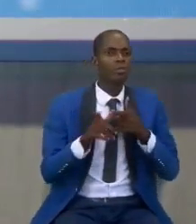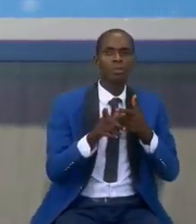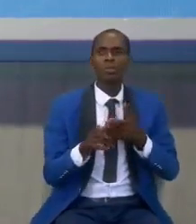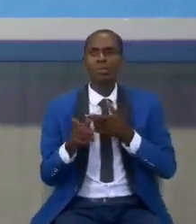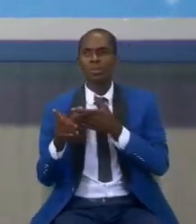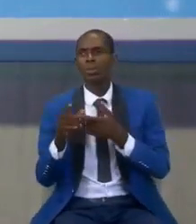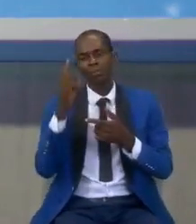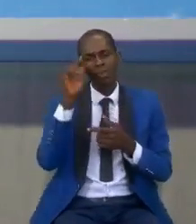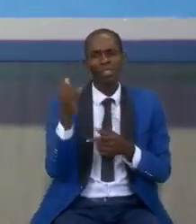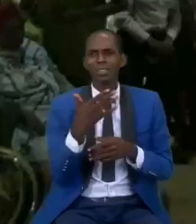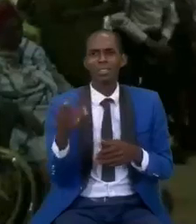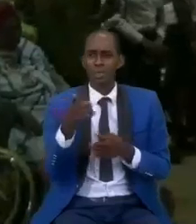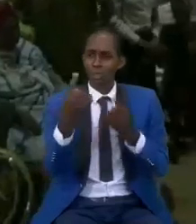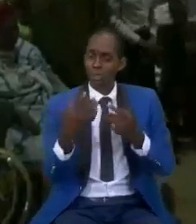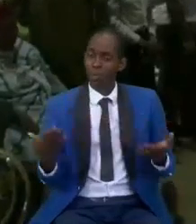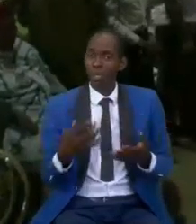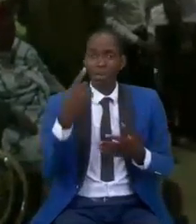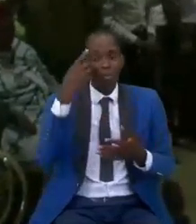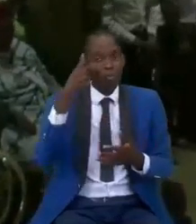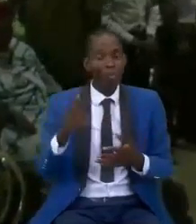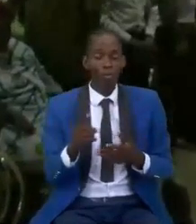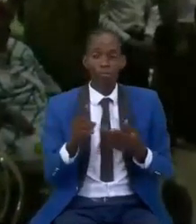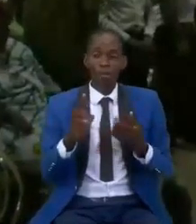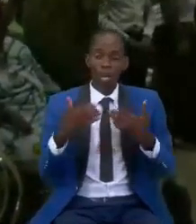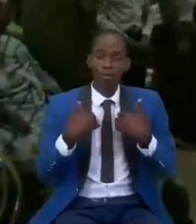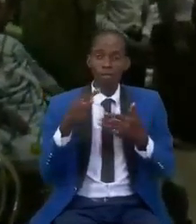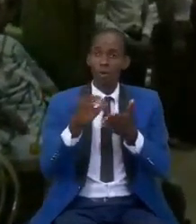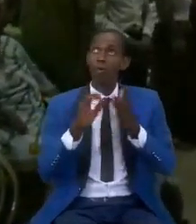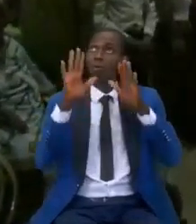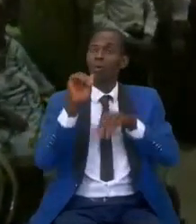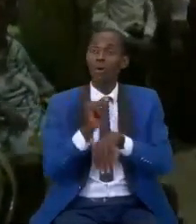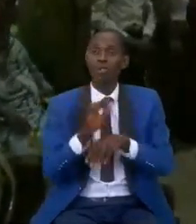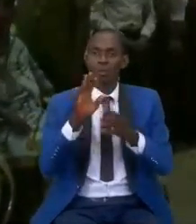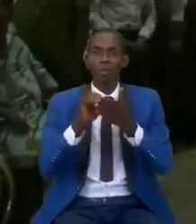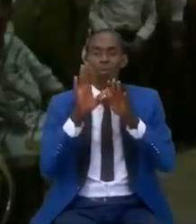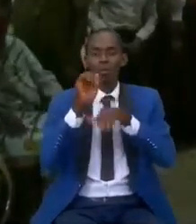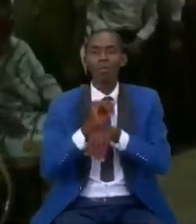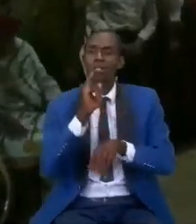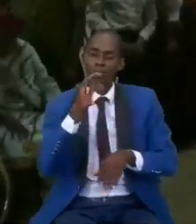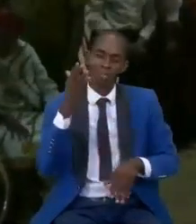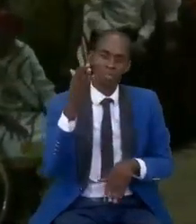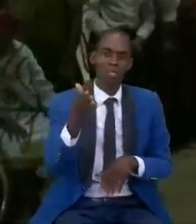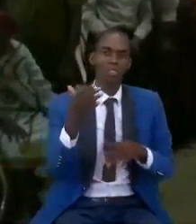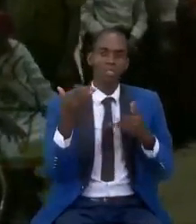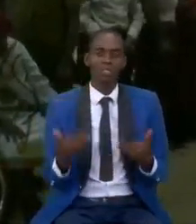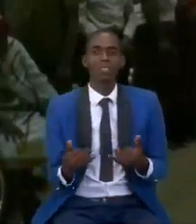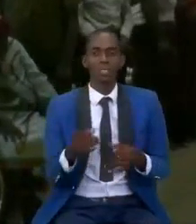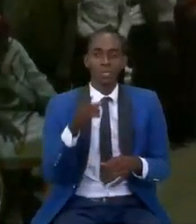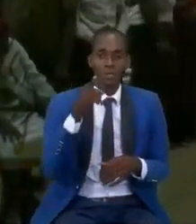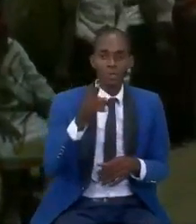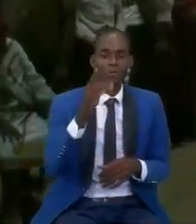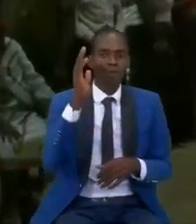That miracle is there. Amen. You will see it. Amen. Amen.